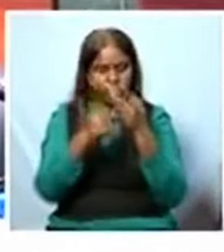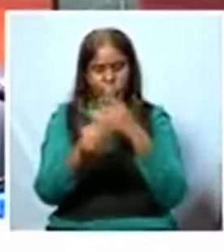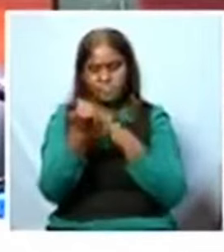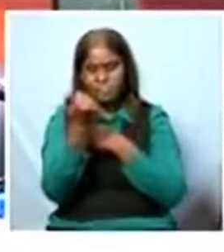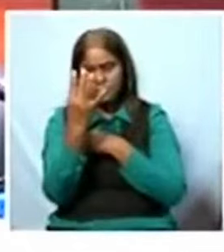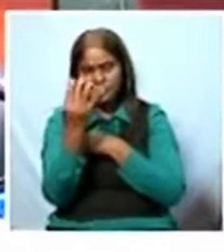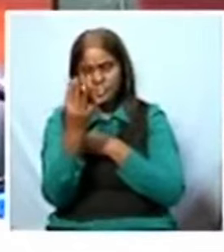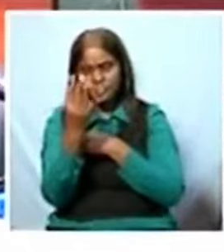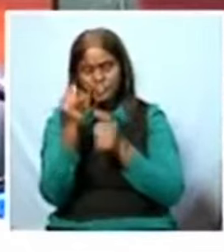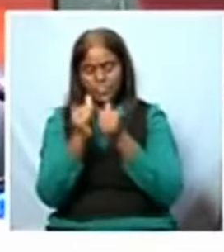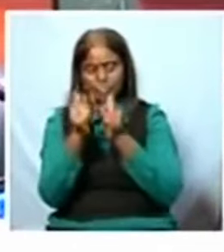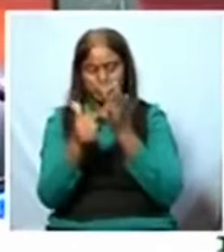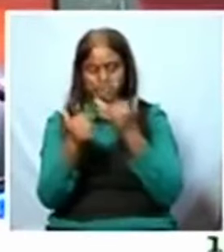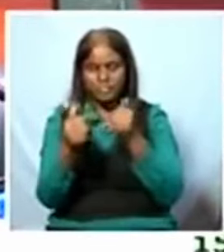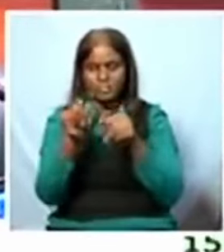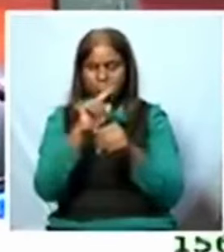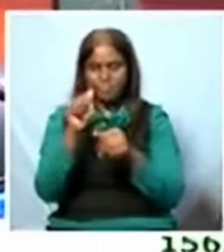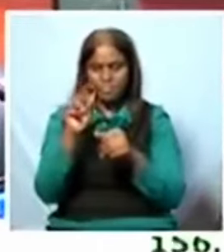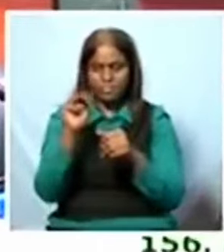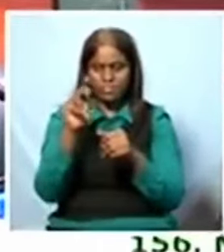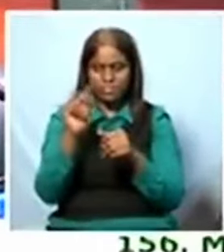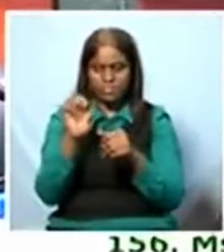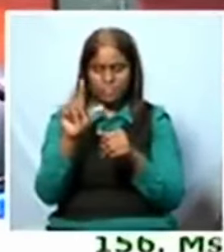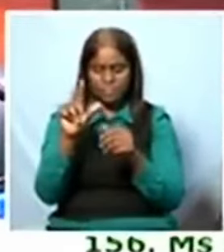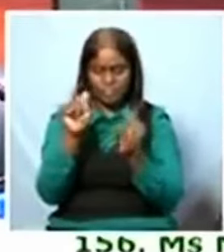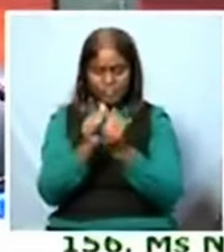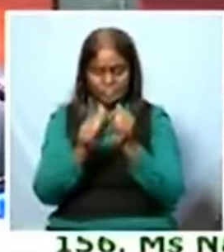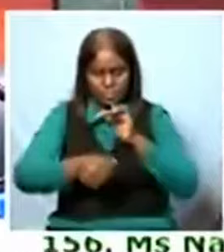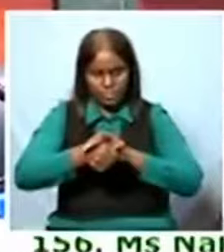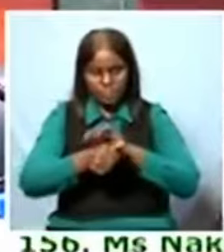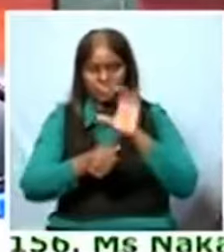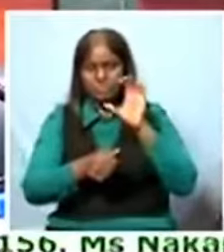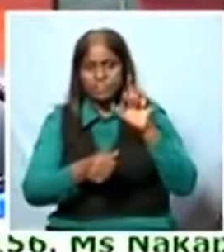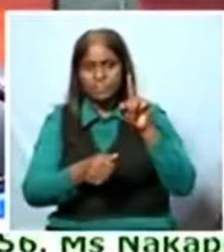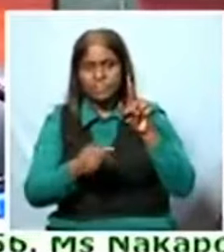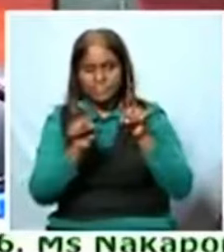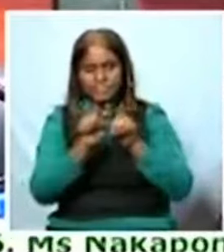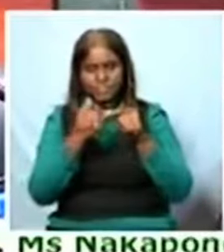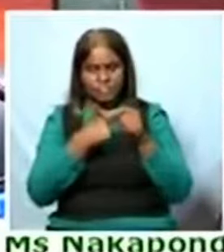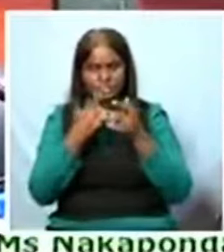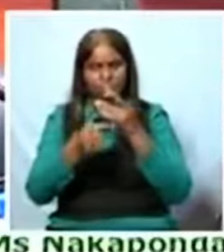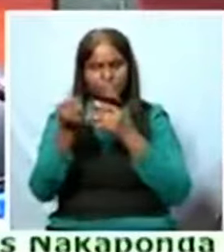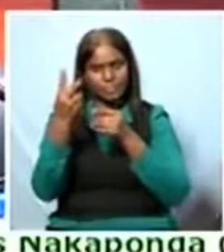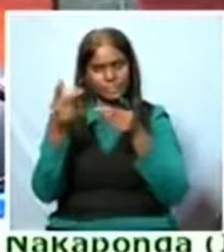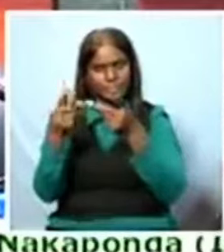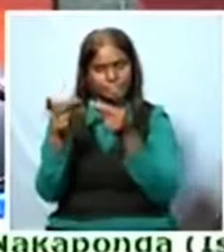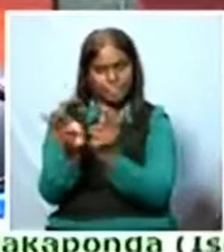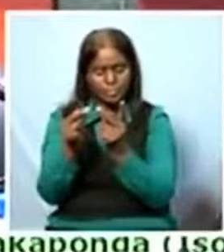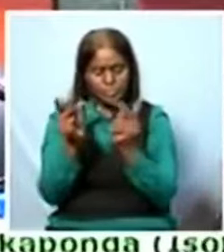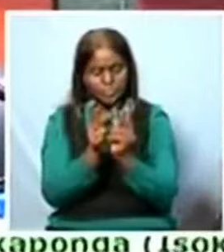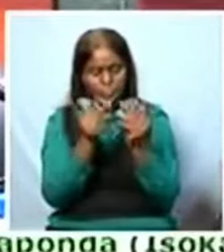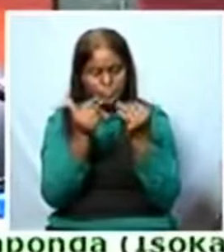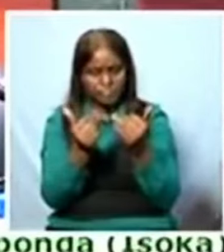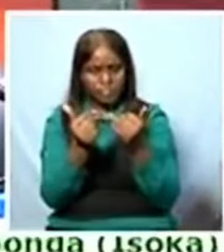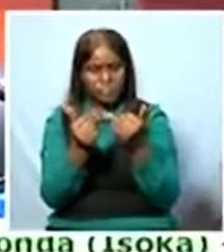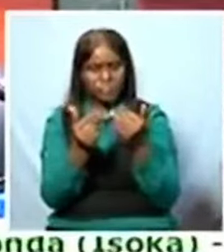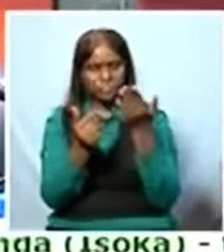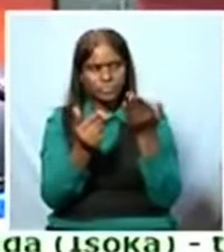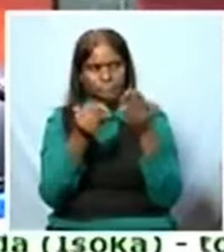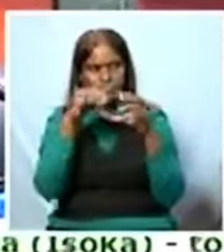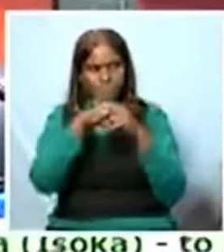14, which is Zamtel sites, and private sector has 12 sites currently on air